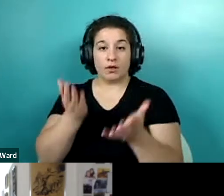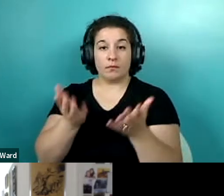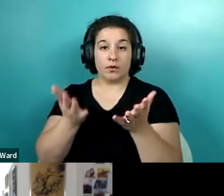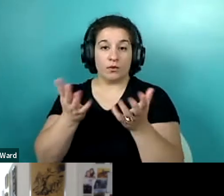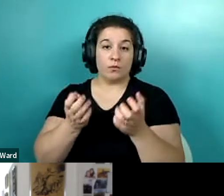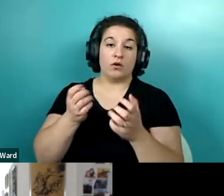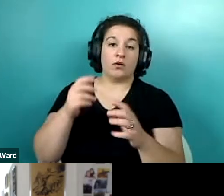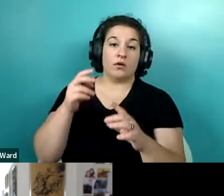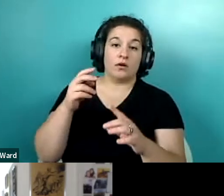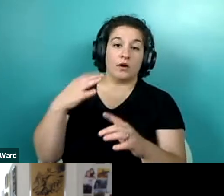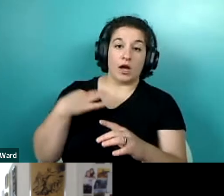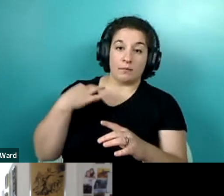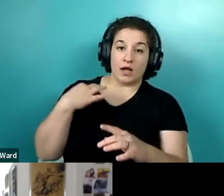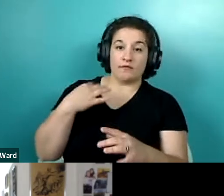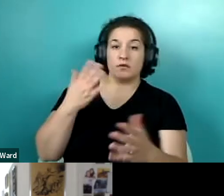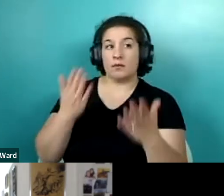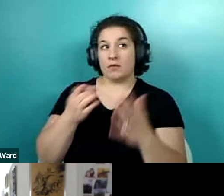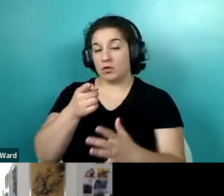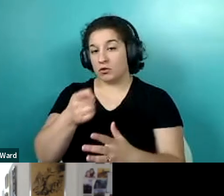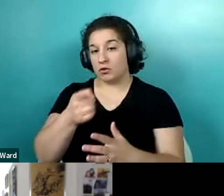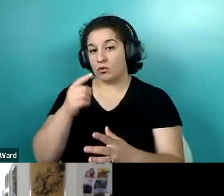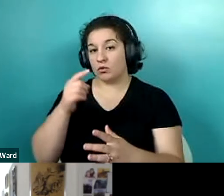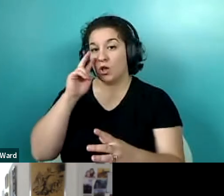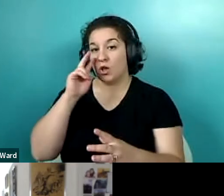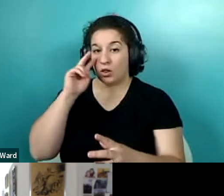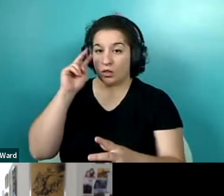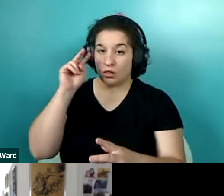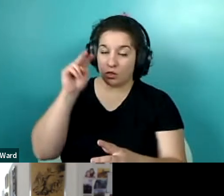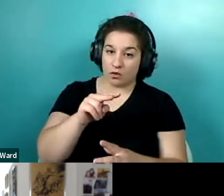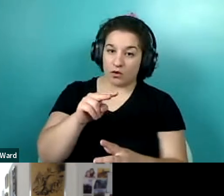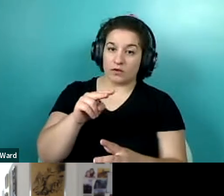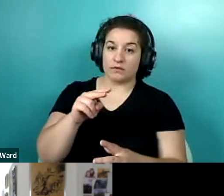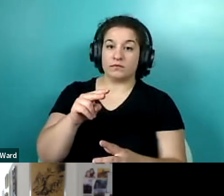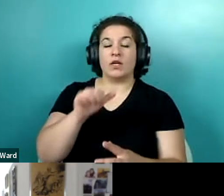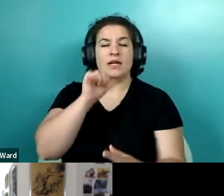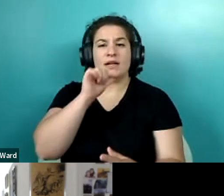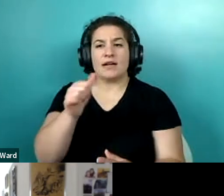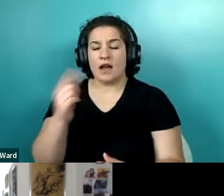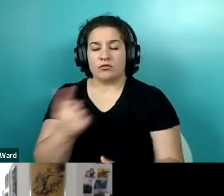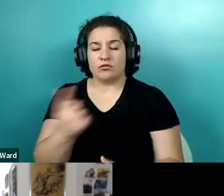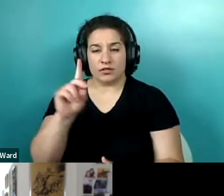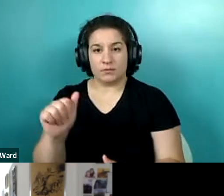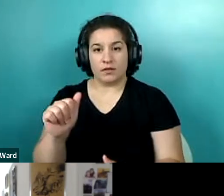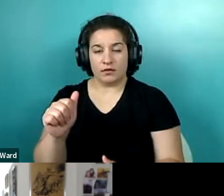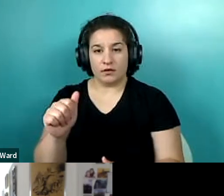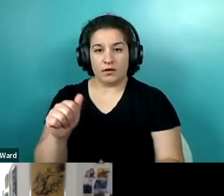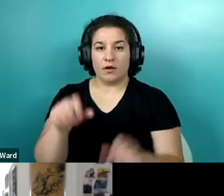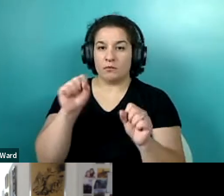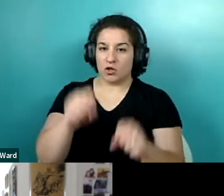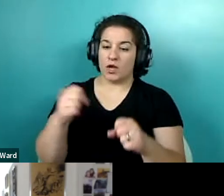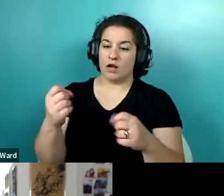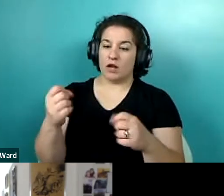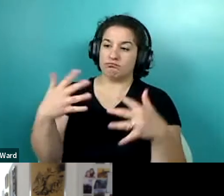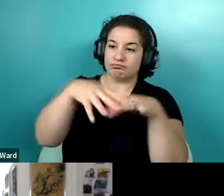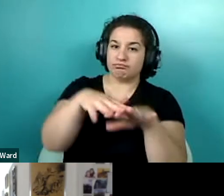about what you might be looking at. Check, you know, if you have a and it's not just disability, but you can integrate disability into it,